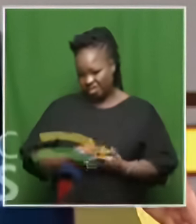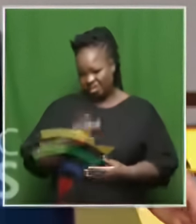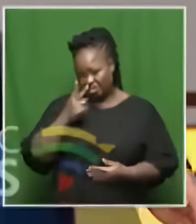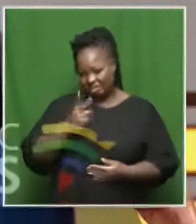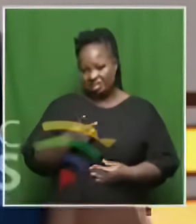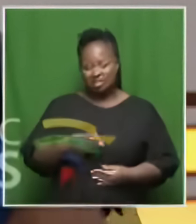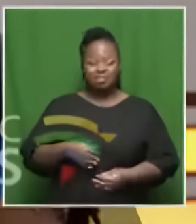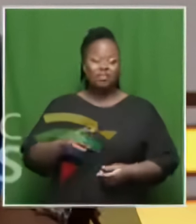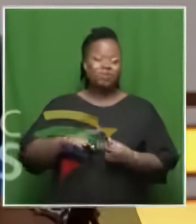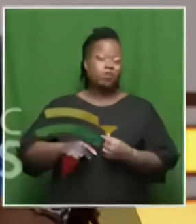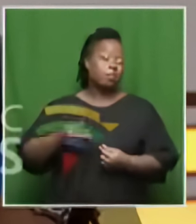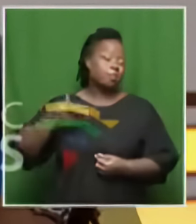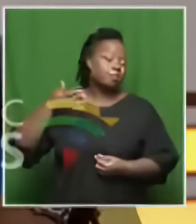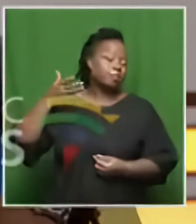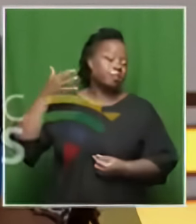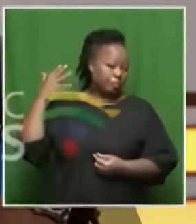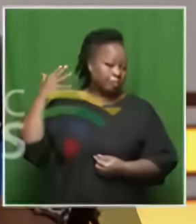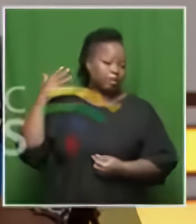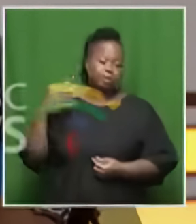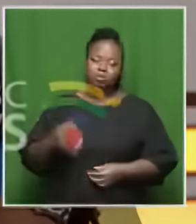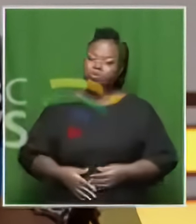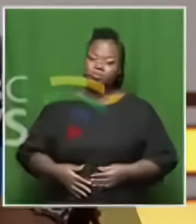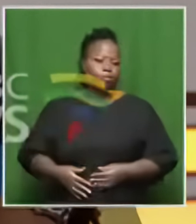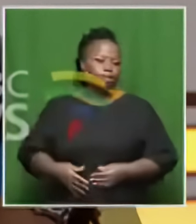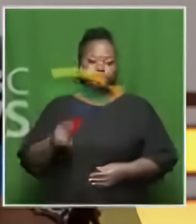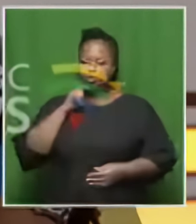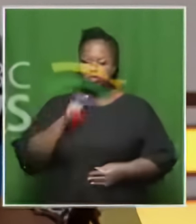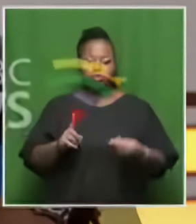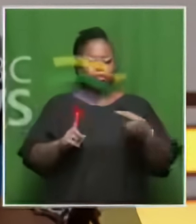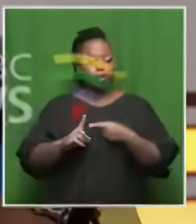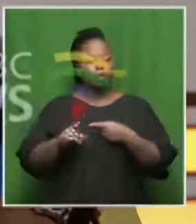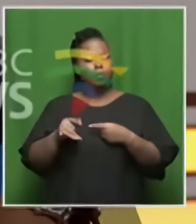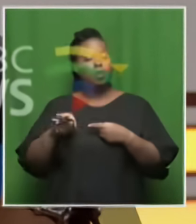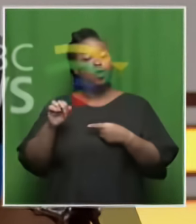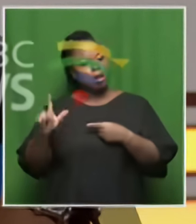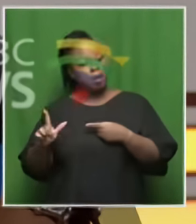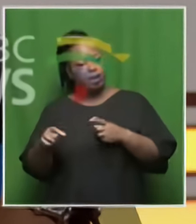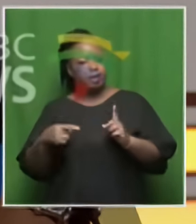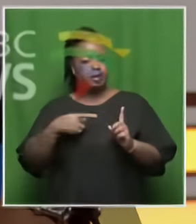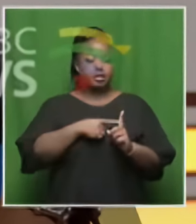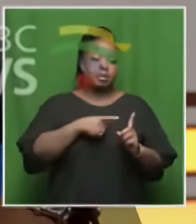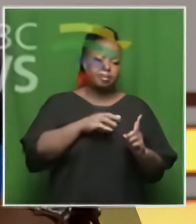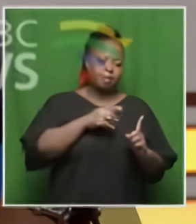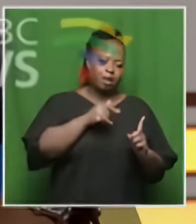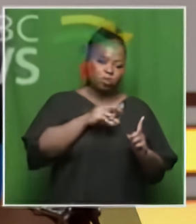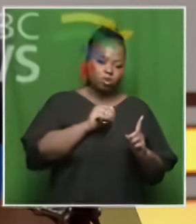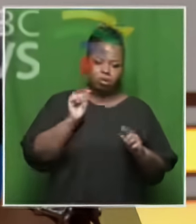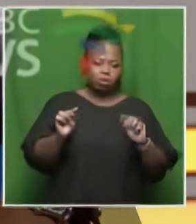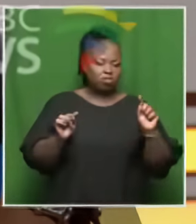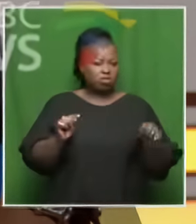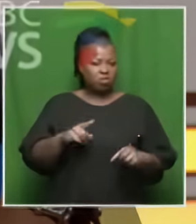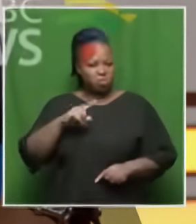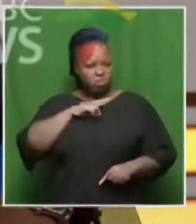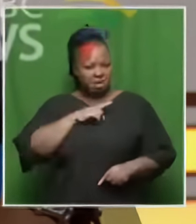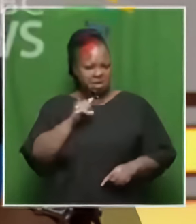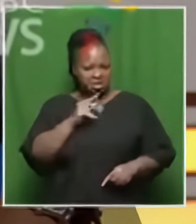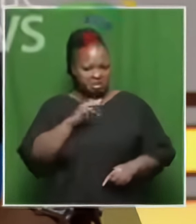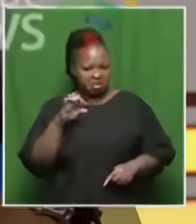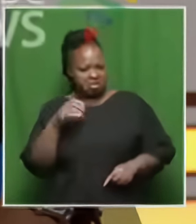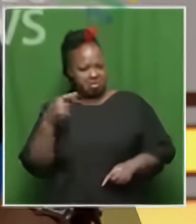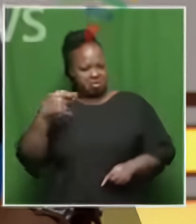back to those difficult times. And we're not about to get Paul O'Sullivan and Brown Mokhotsi because they enjoy the